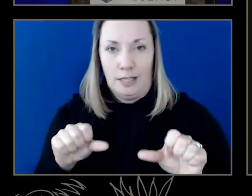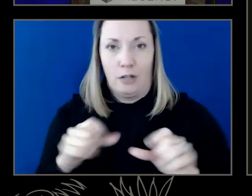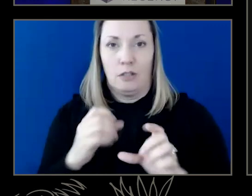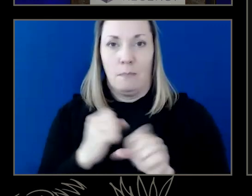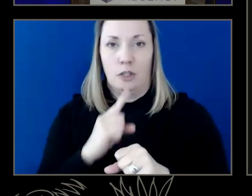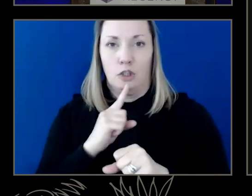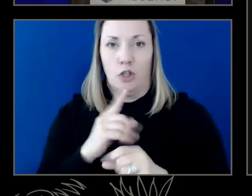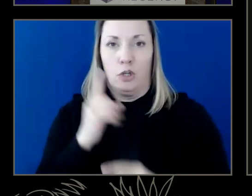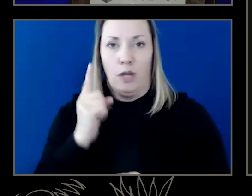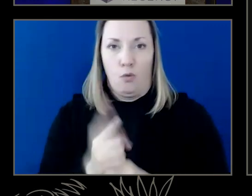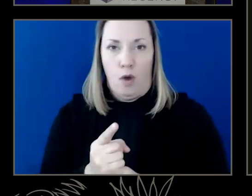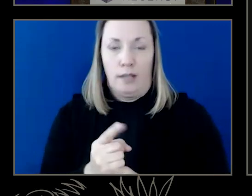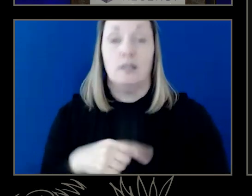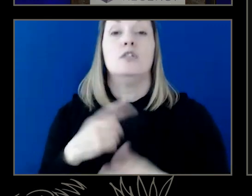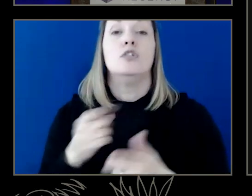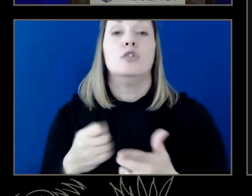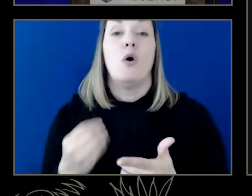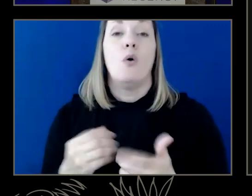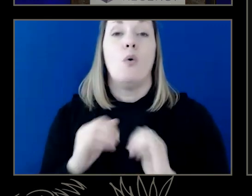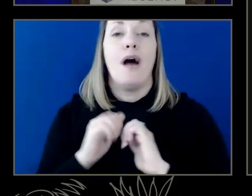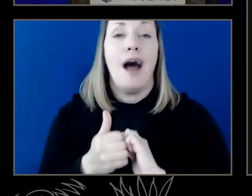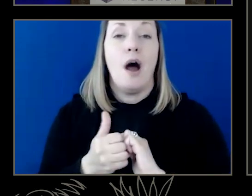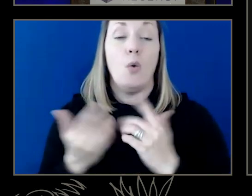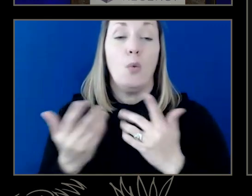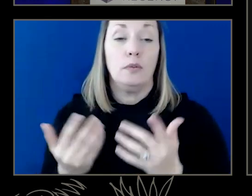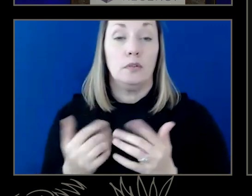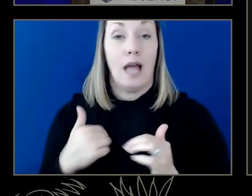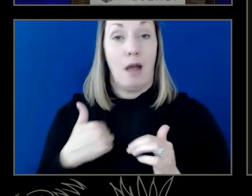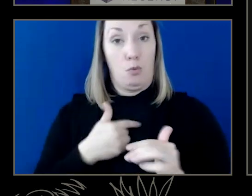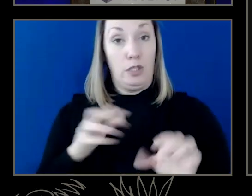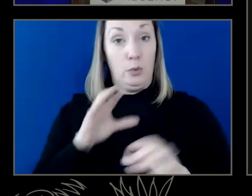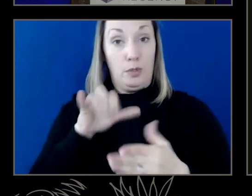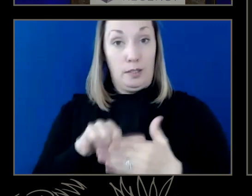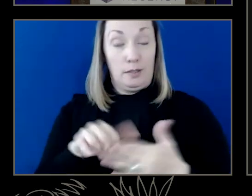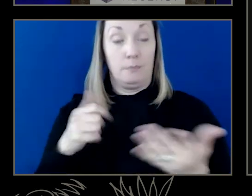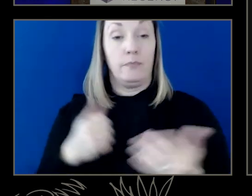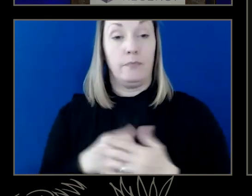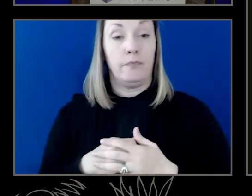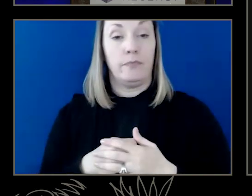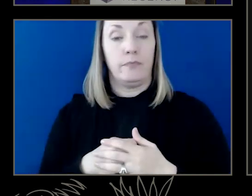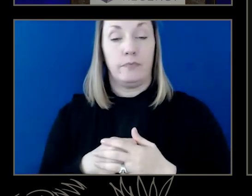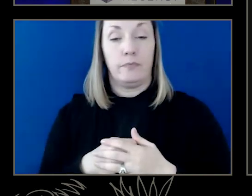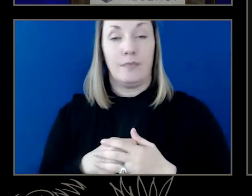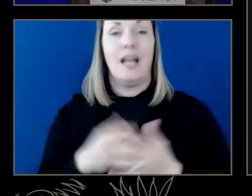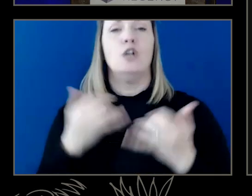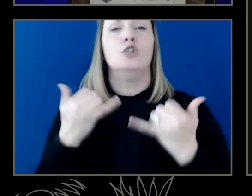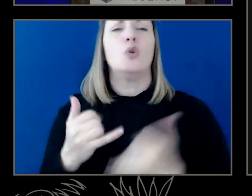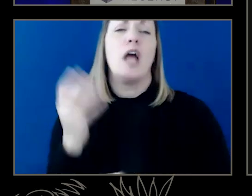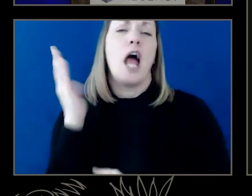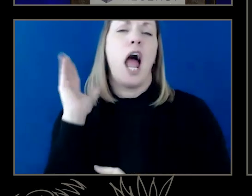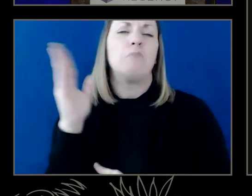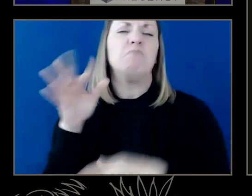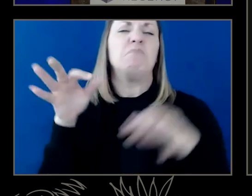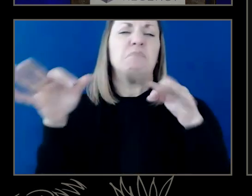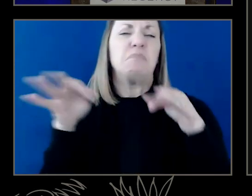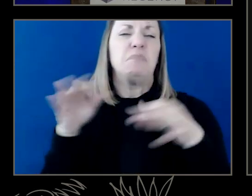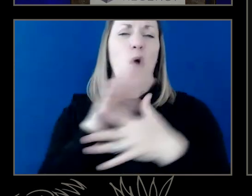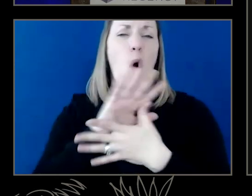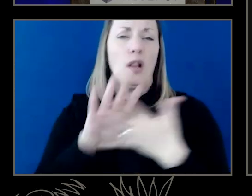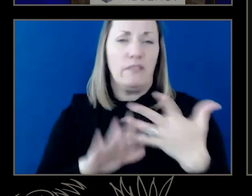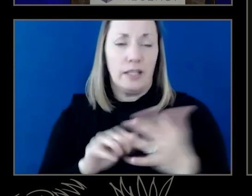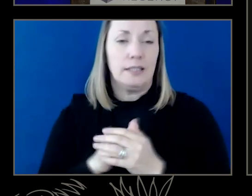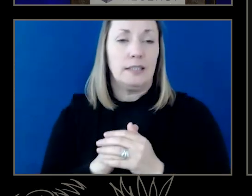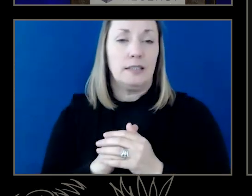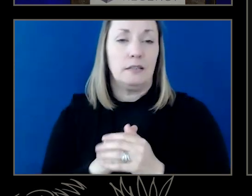right. So how do we do this? In today's session, we are going to go over all of this